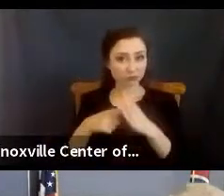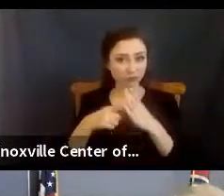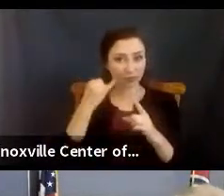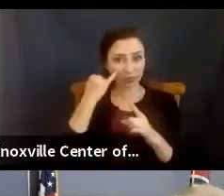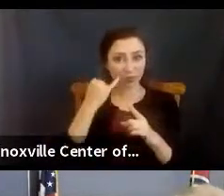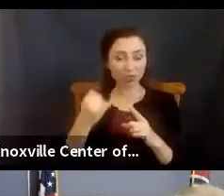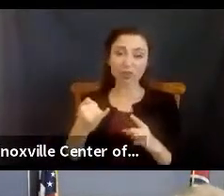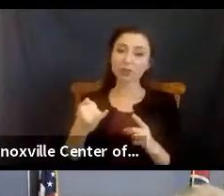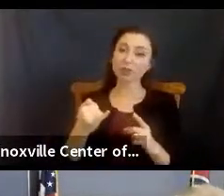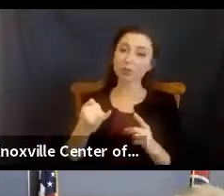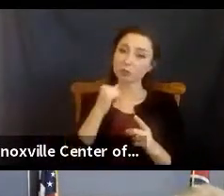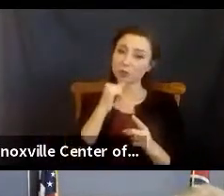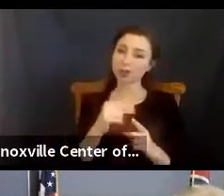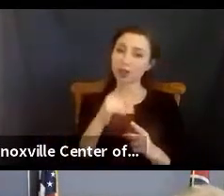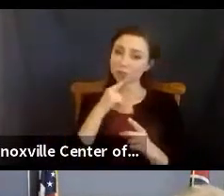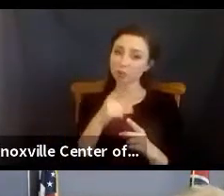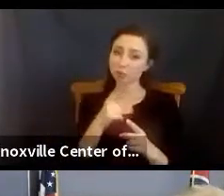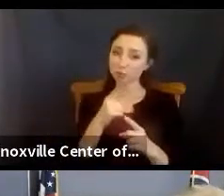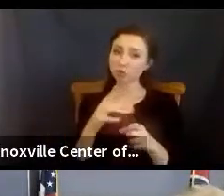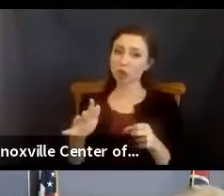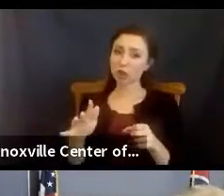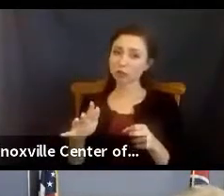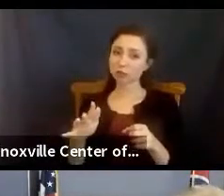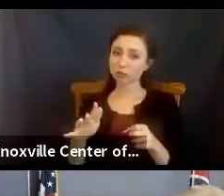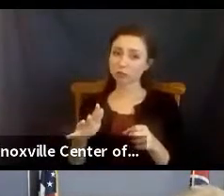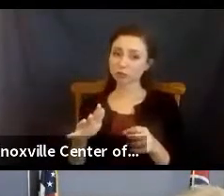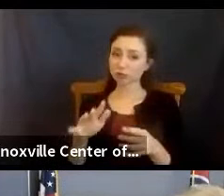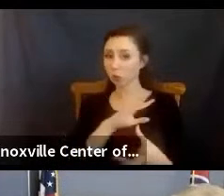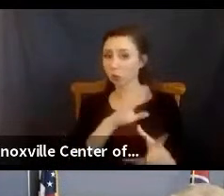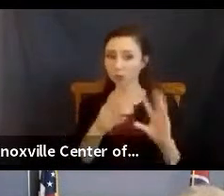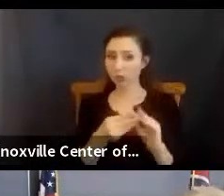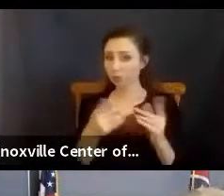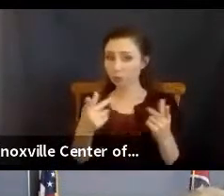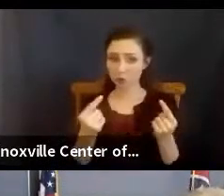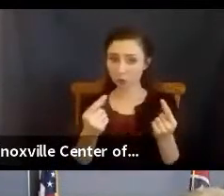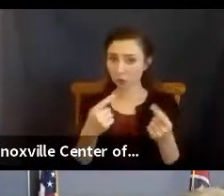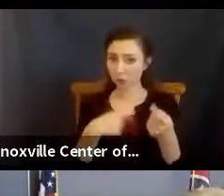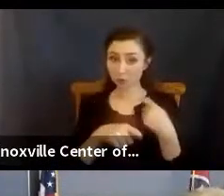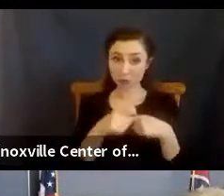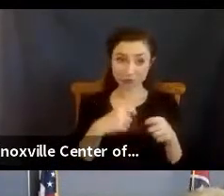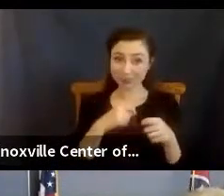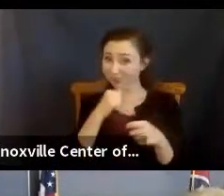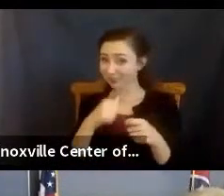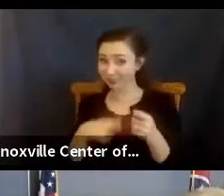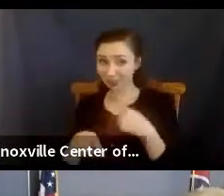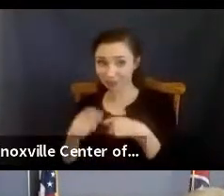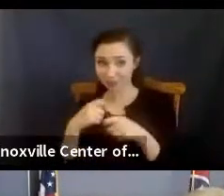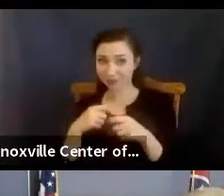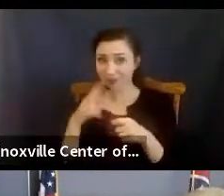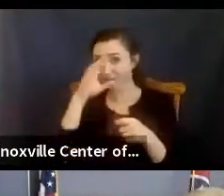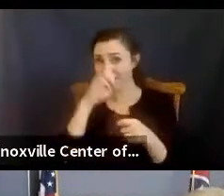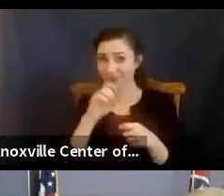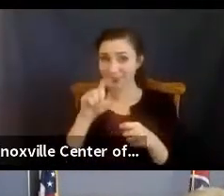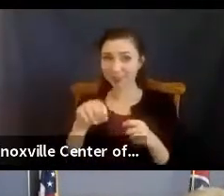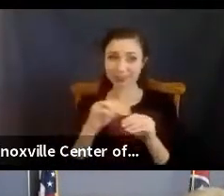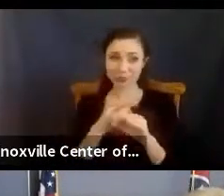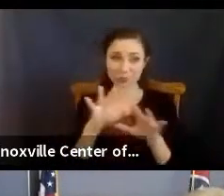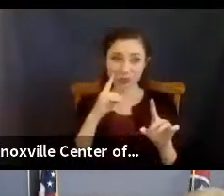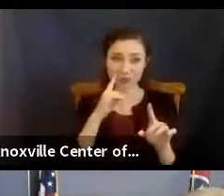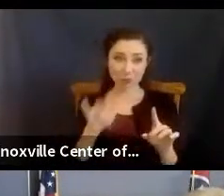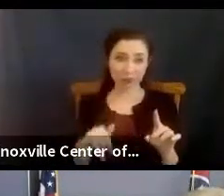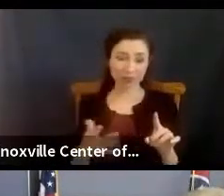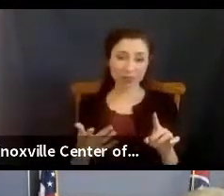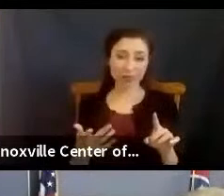whole what we're doing to either replace it or not replace it. So I guess I need some clarity there. What are we